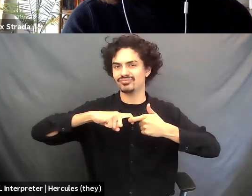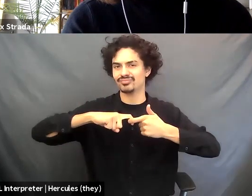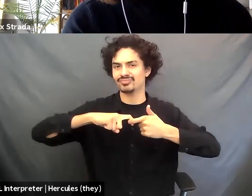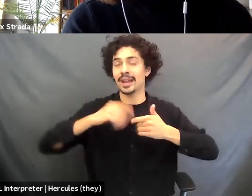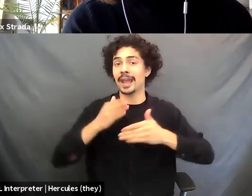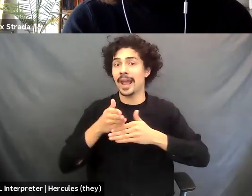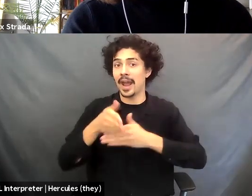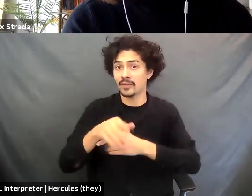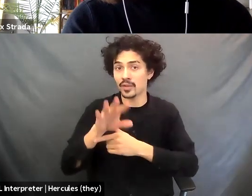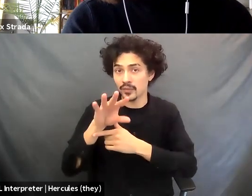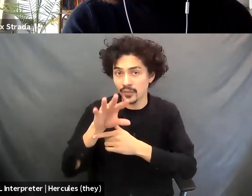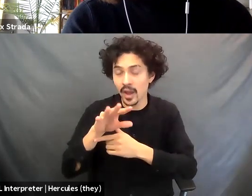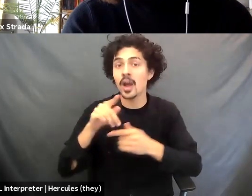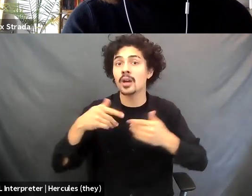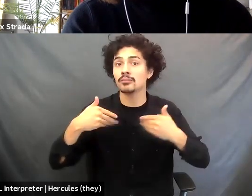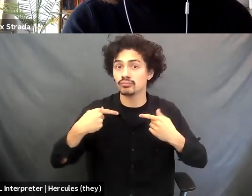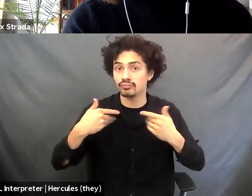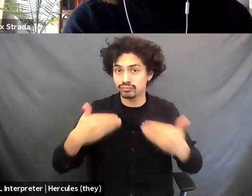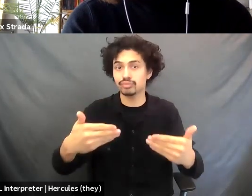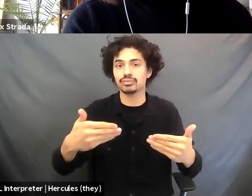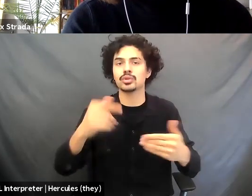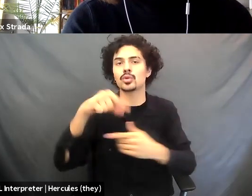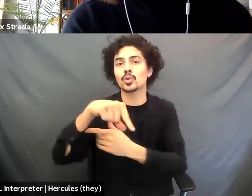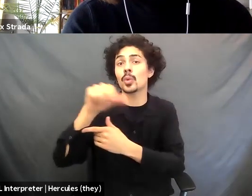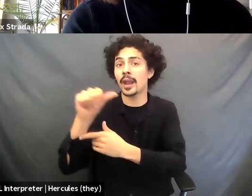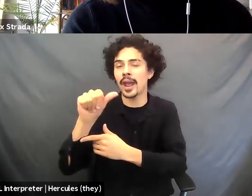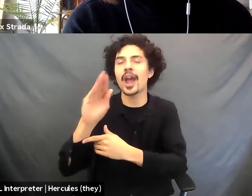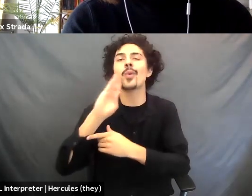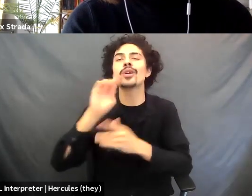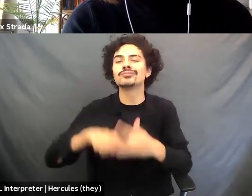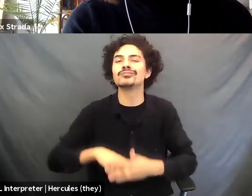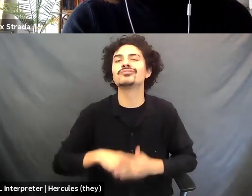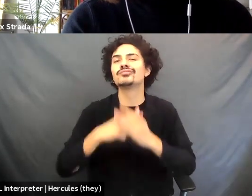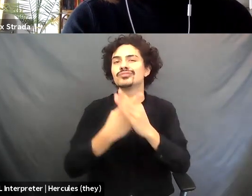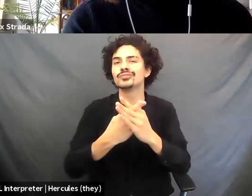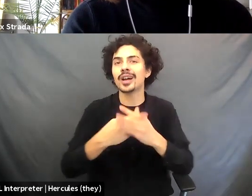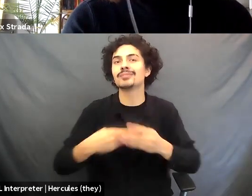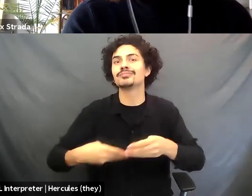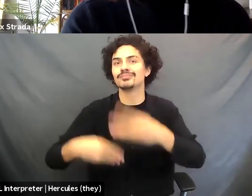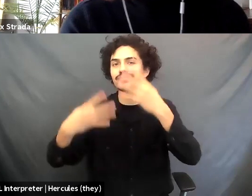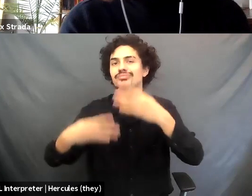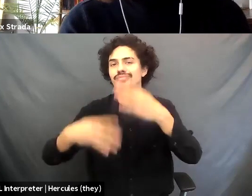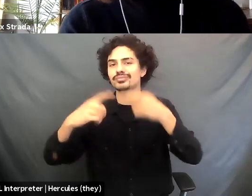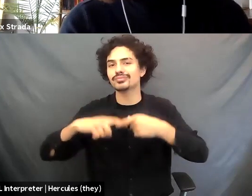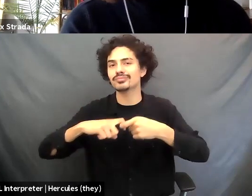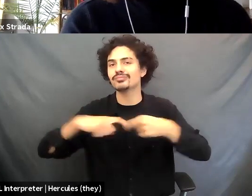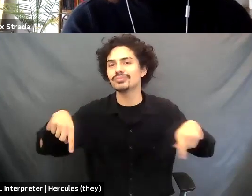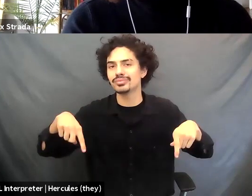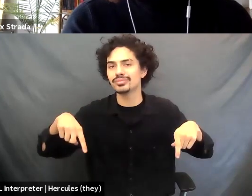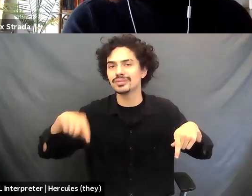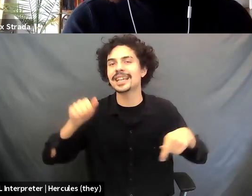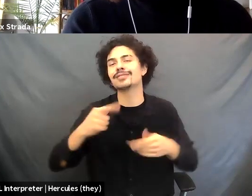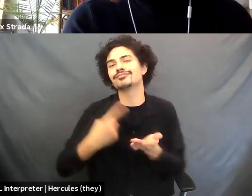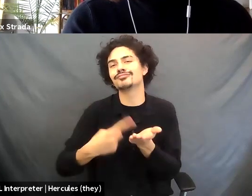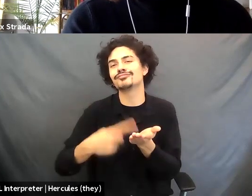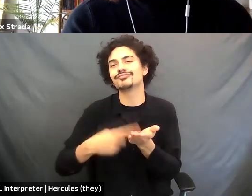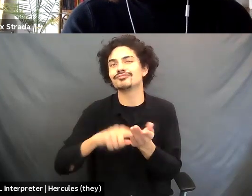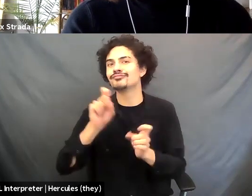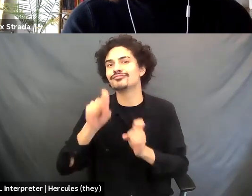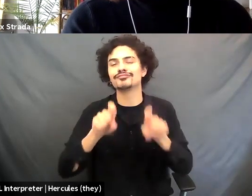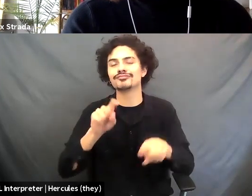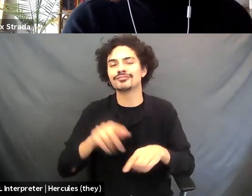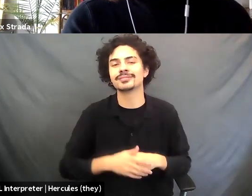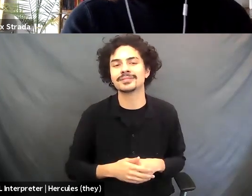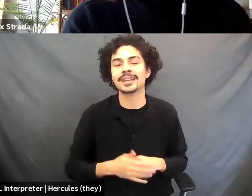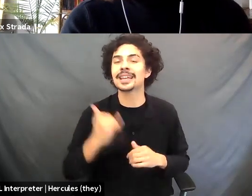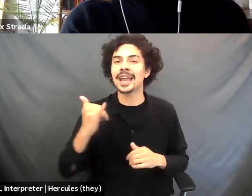questions we would let you know. And now we really are excited without further ado to turn to Save